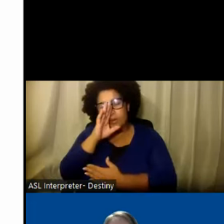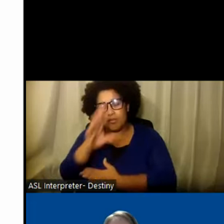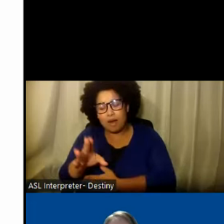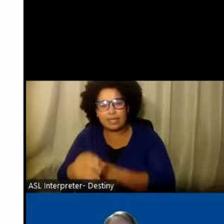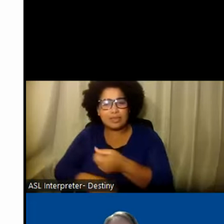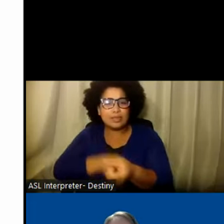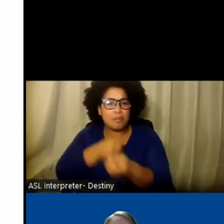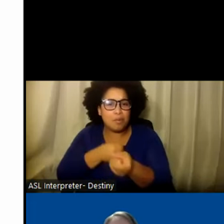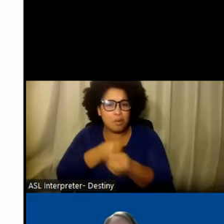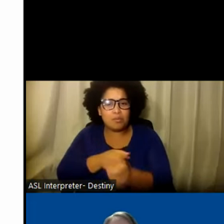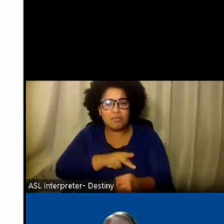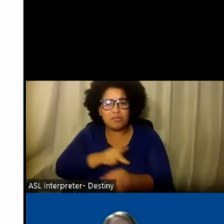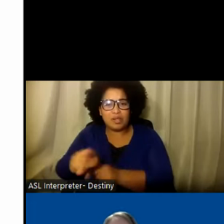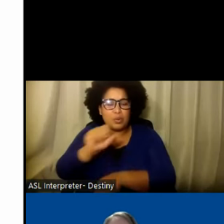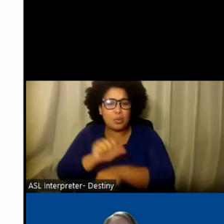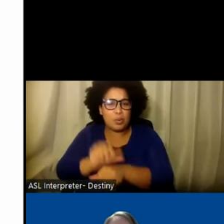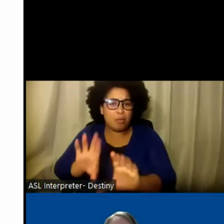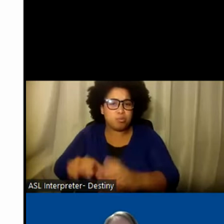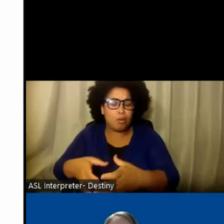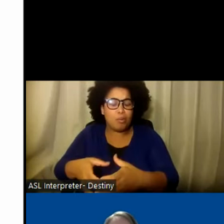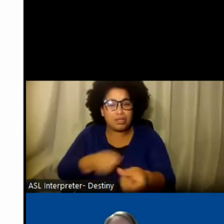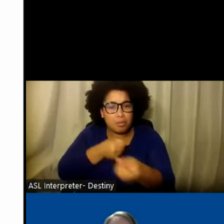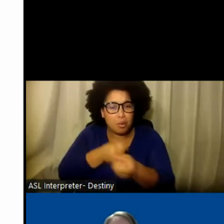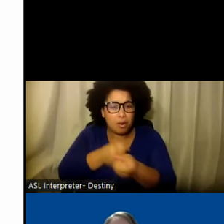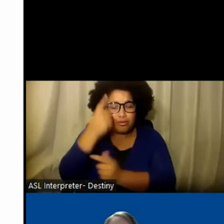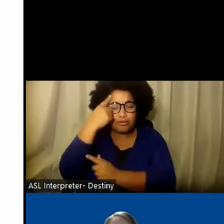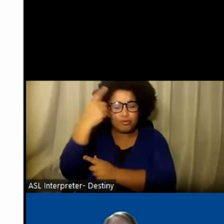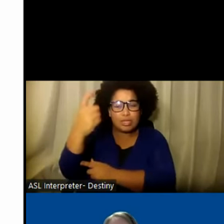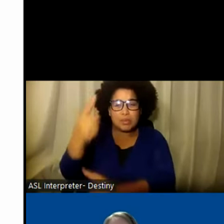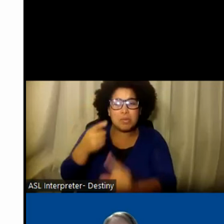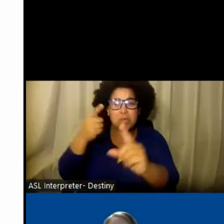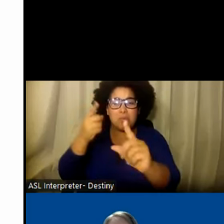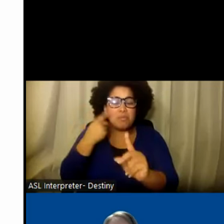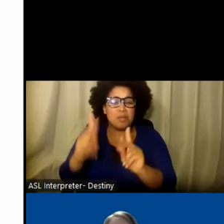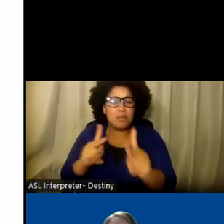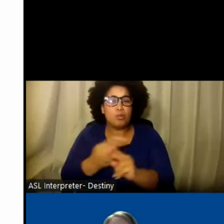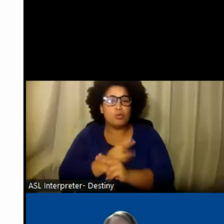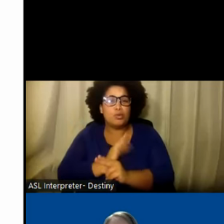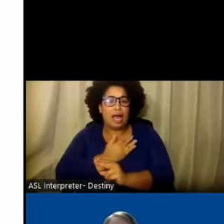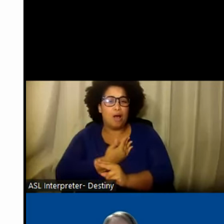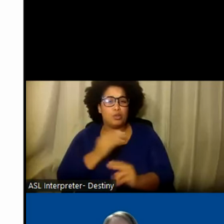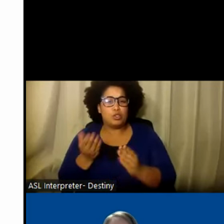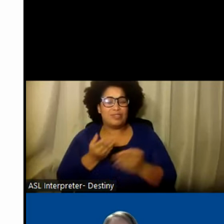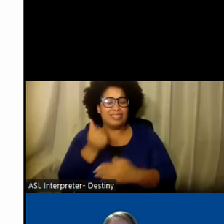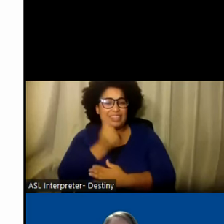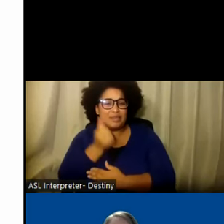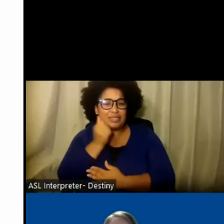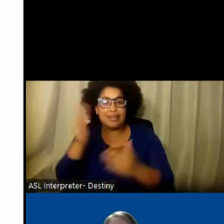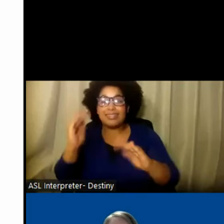professional workforce who supports the dreams and aspirations of those using our services each and every day. Next